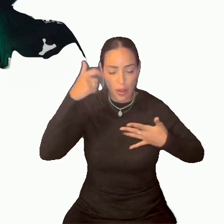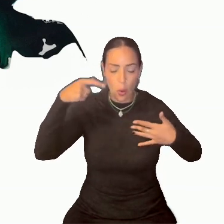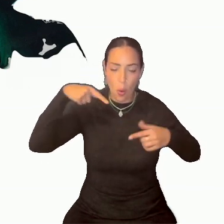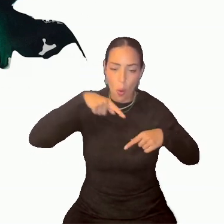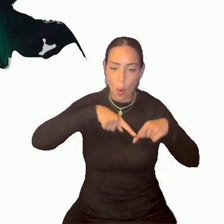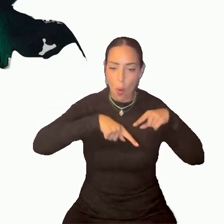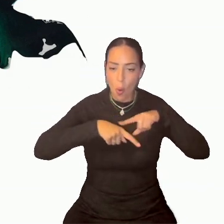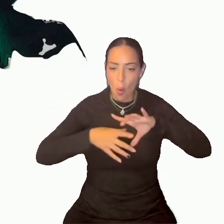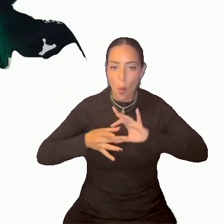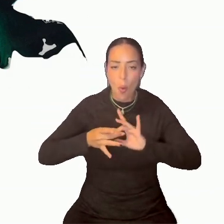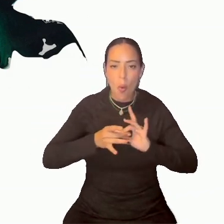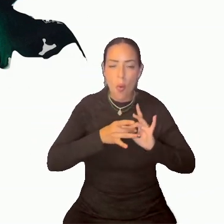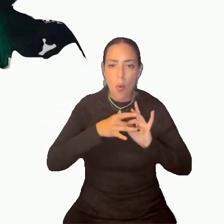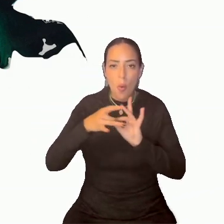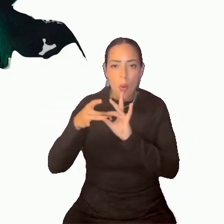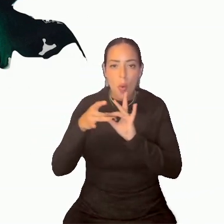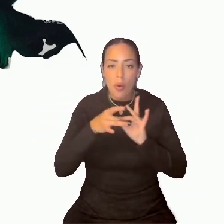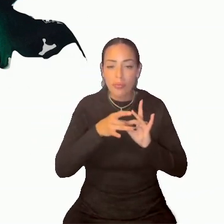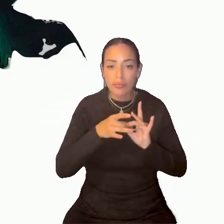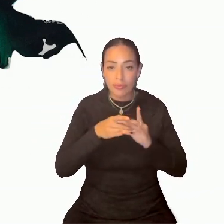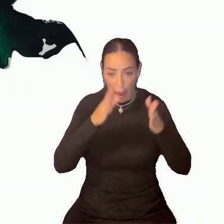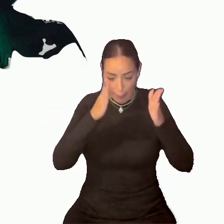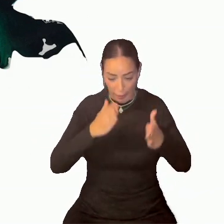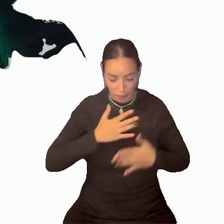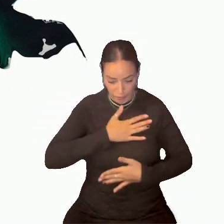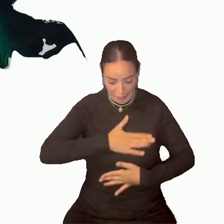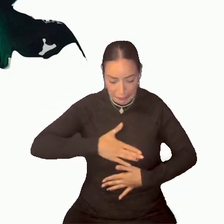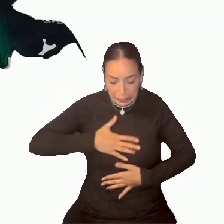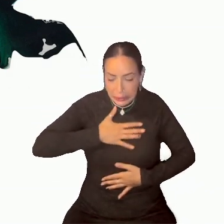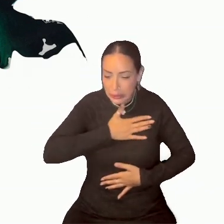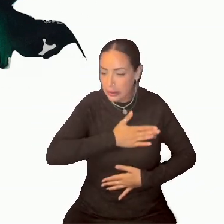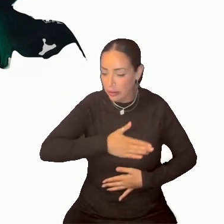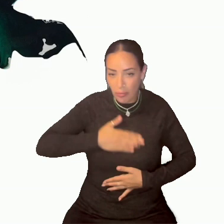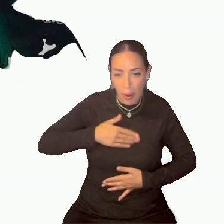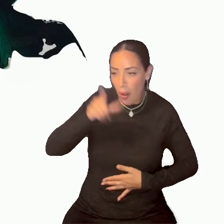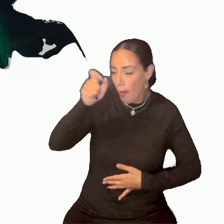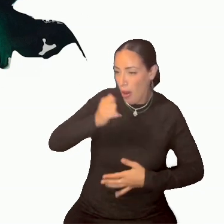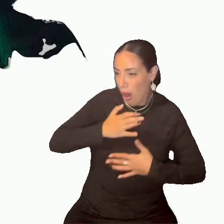In essence, this means that someone who's bereaved is not only grieving the